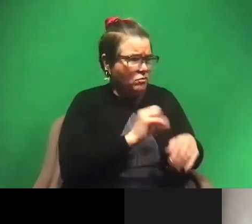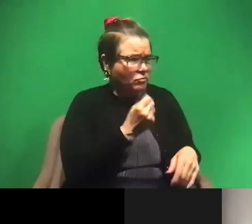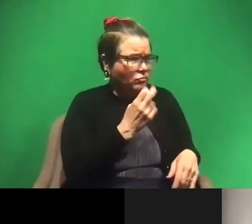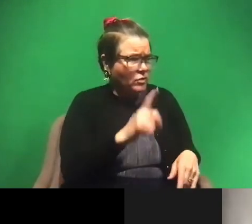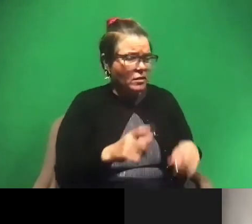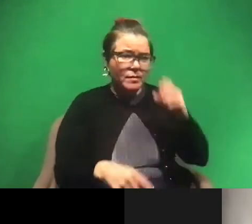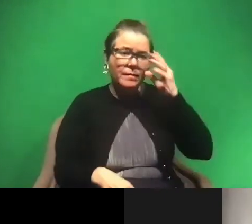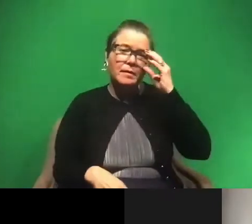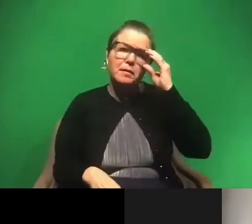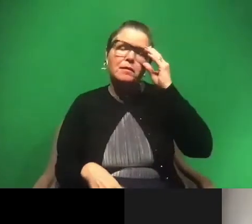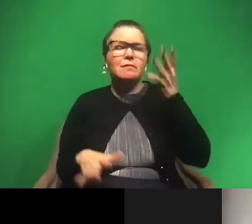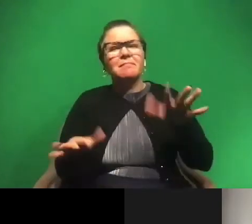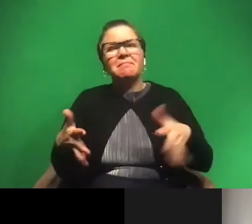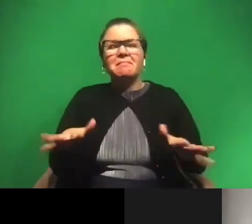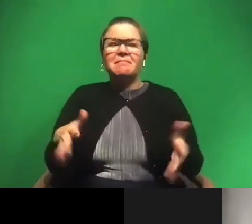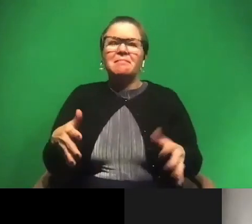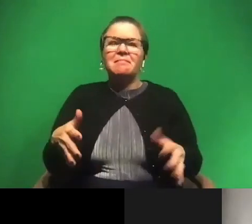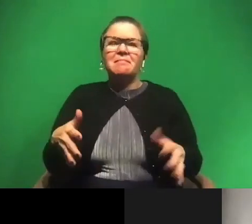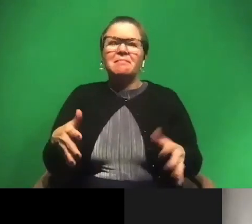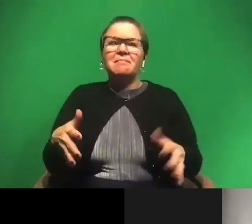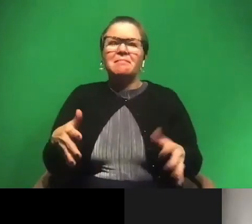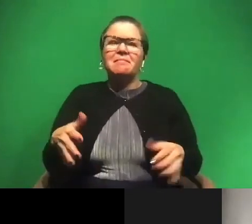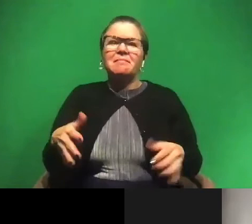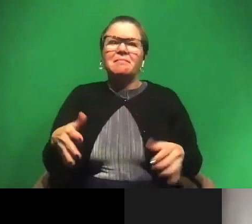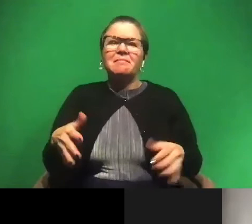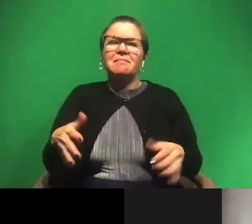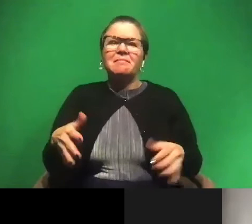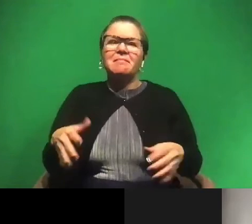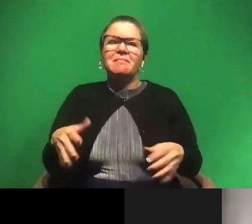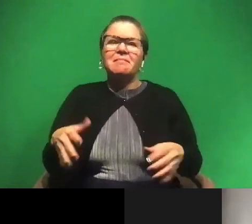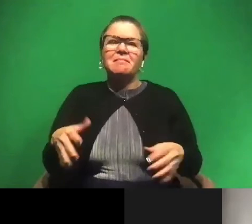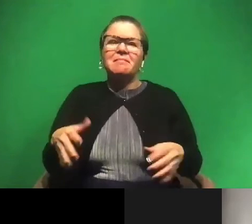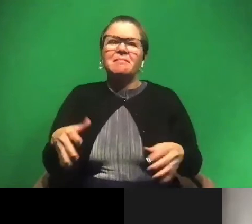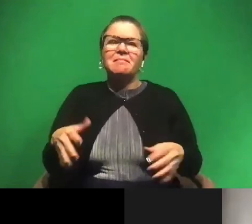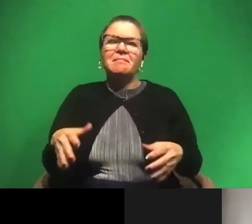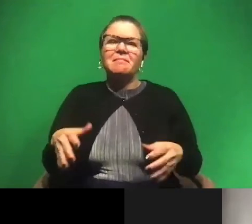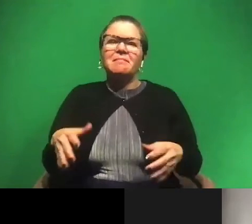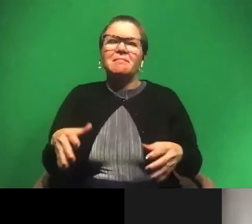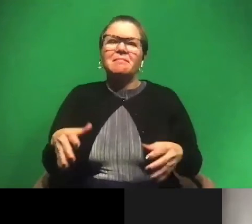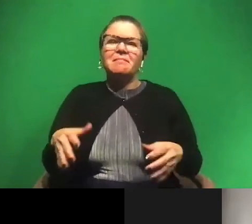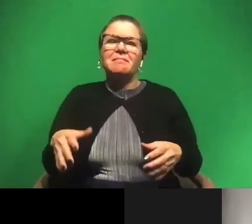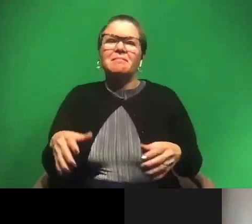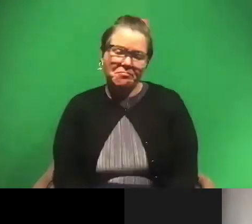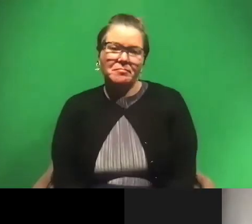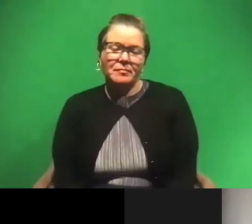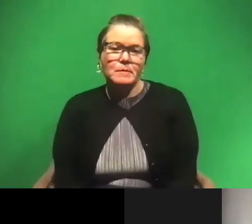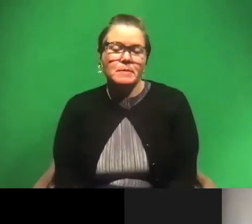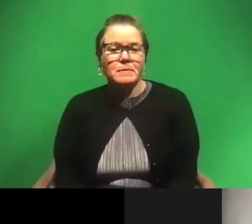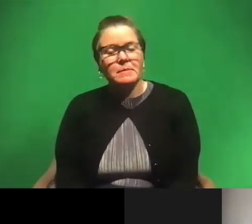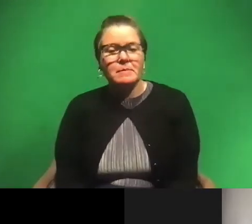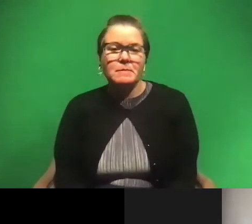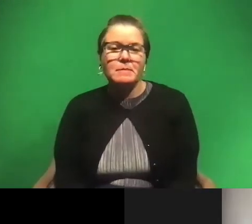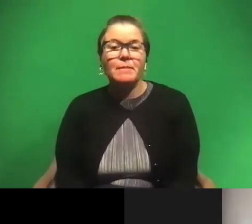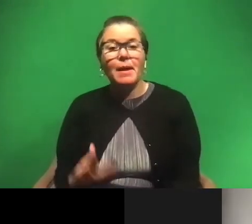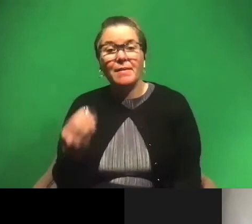Maybe relatively, but I'm not, like, one layer is not necessarily a year. Right. So they might, if they eat really well